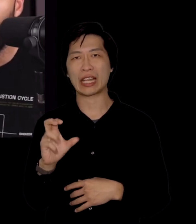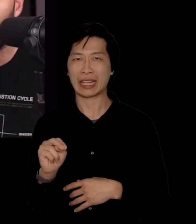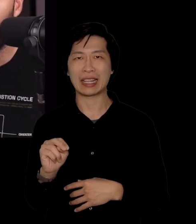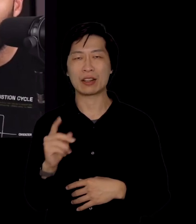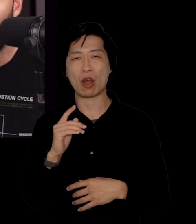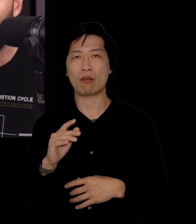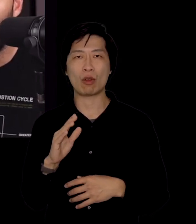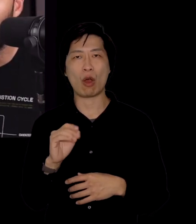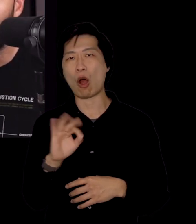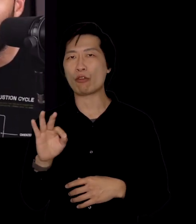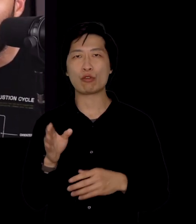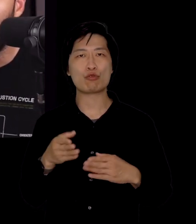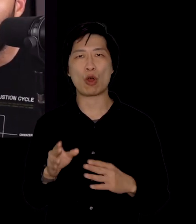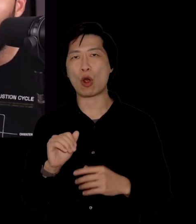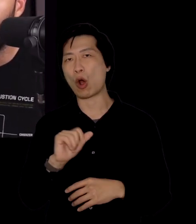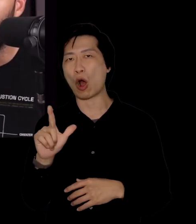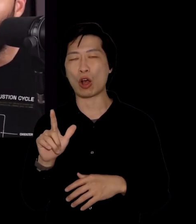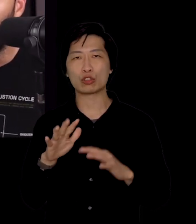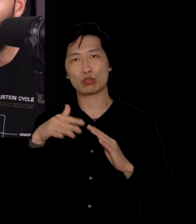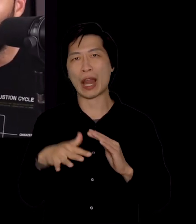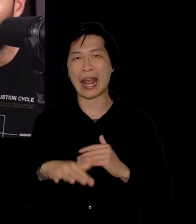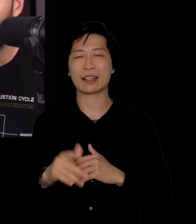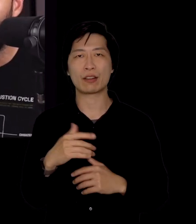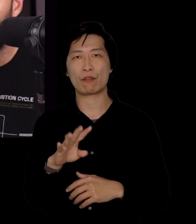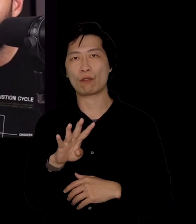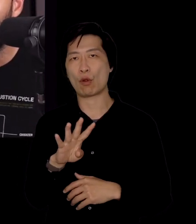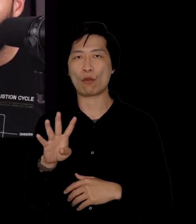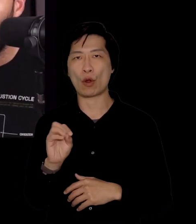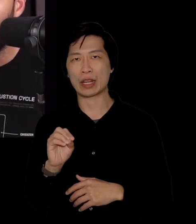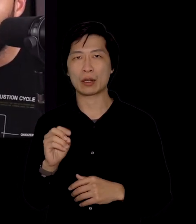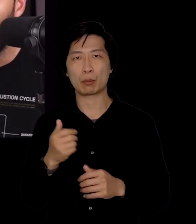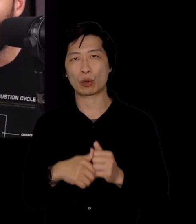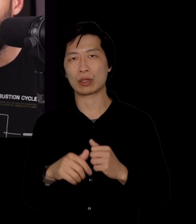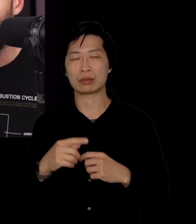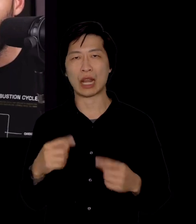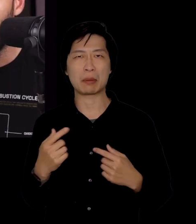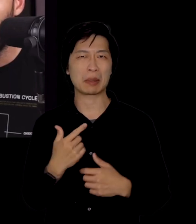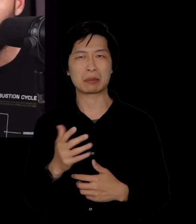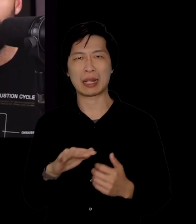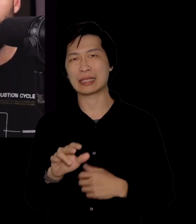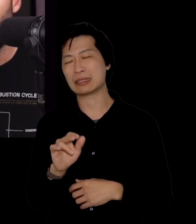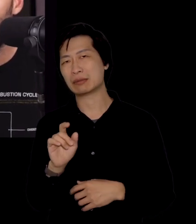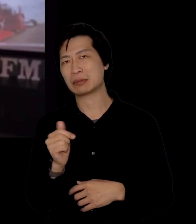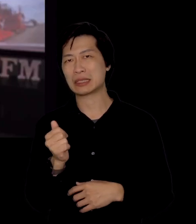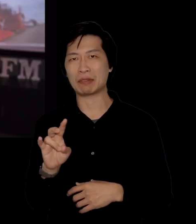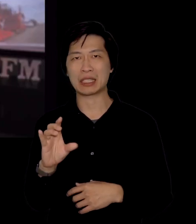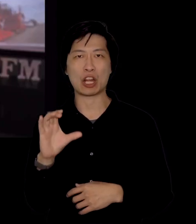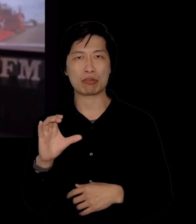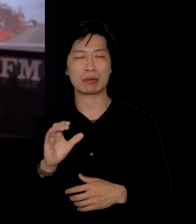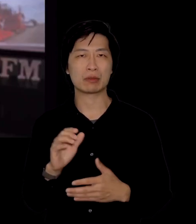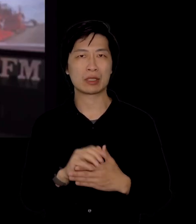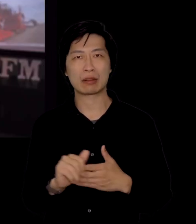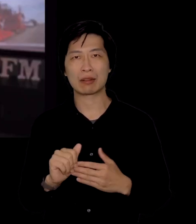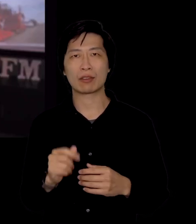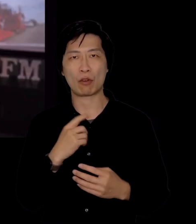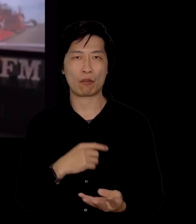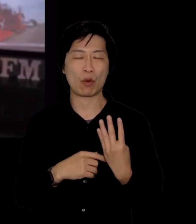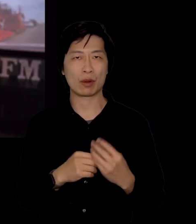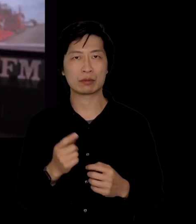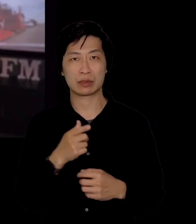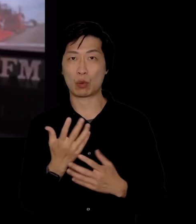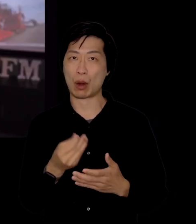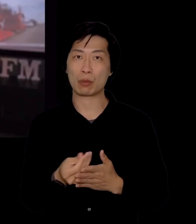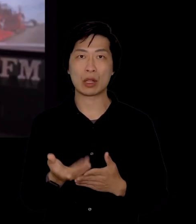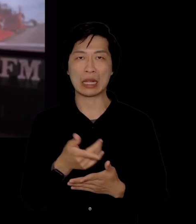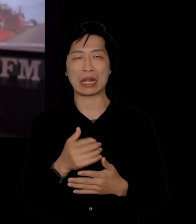is an off-road all-terrain. This is $440 per tire, and a set will cost you about $1,700. In case you're looking to purchase this